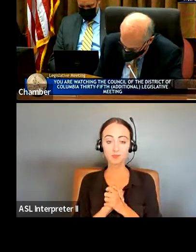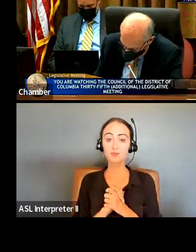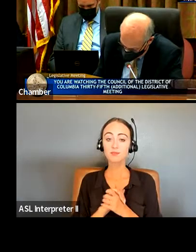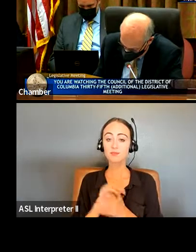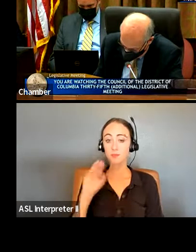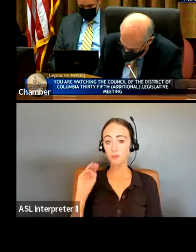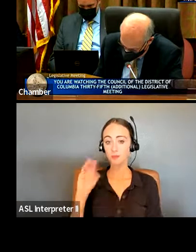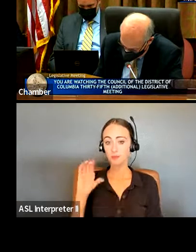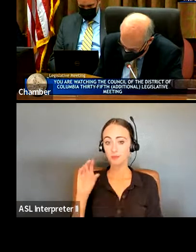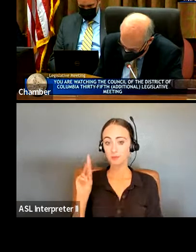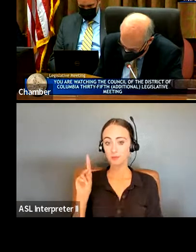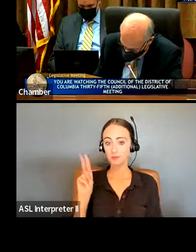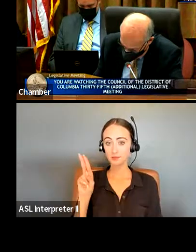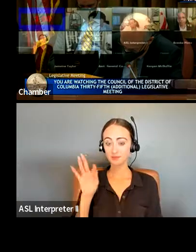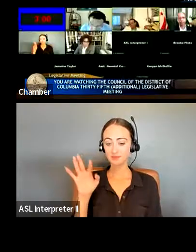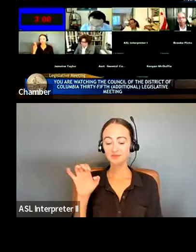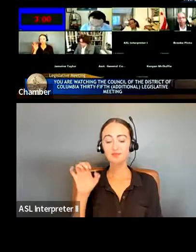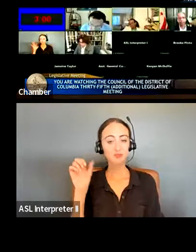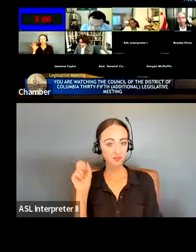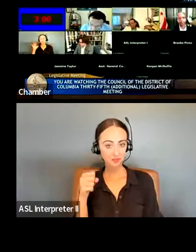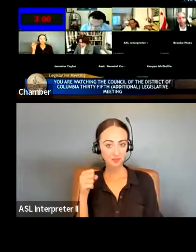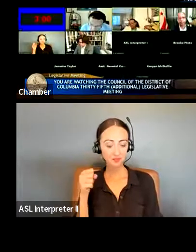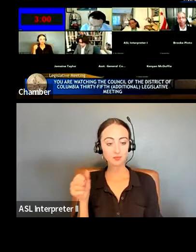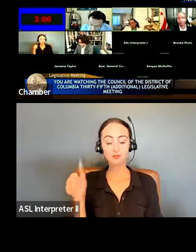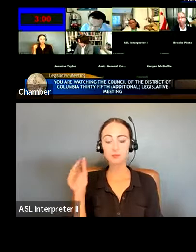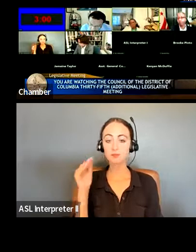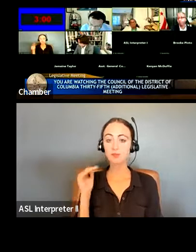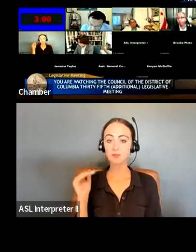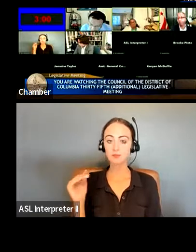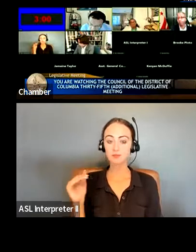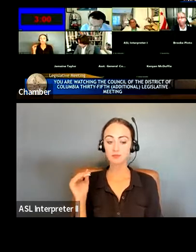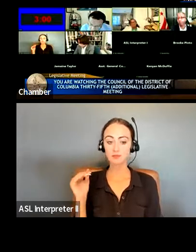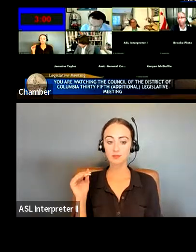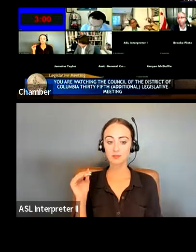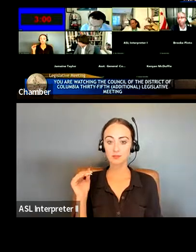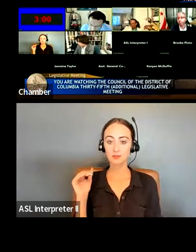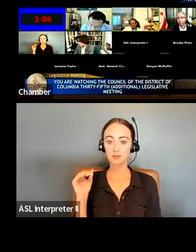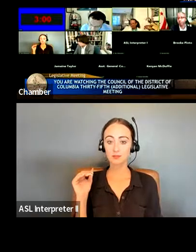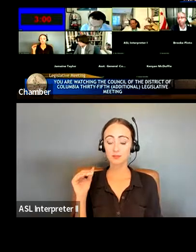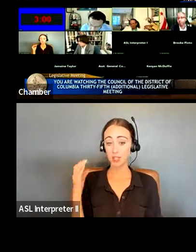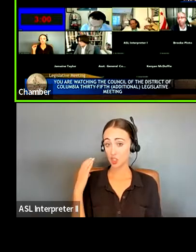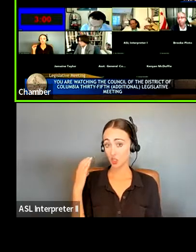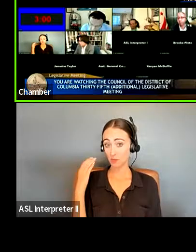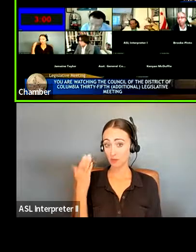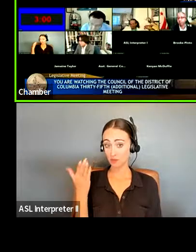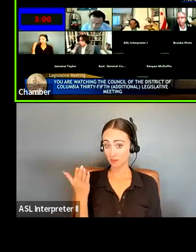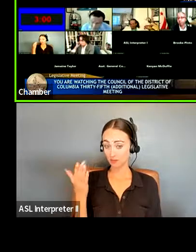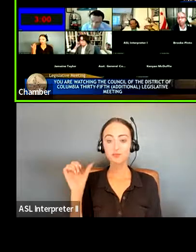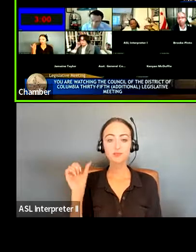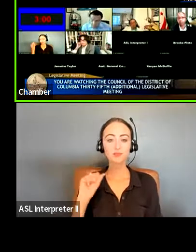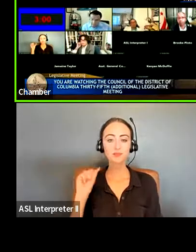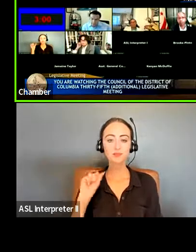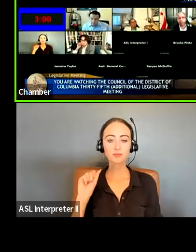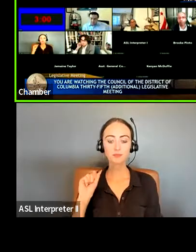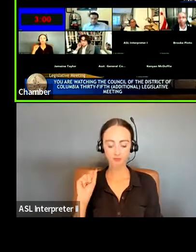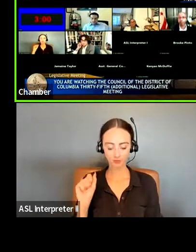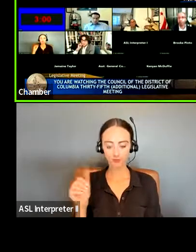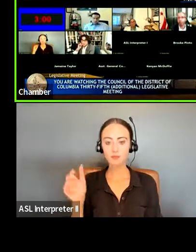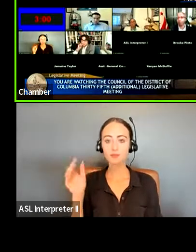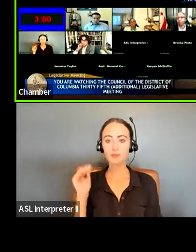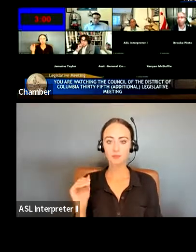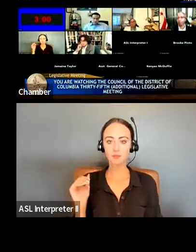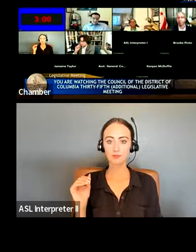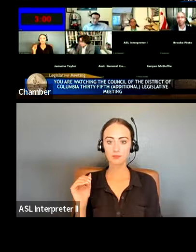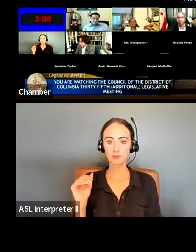Councilmember McDuffie. Yes. Councilmember McDuffie votes yes. Chairman Mendelson. Yes. Chairman Mendelson votes